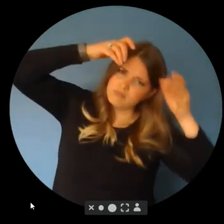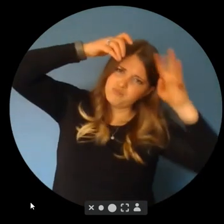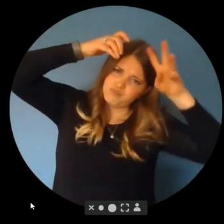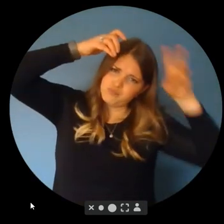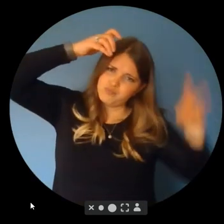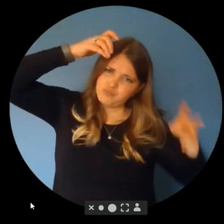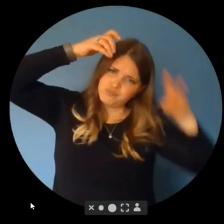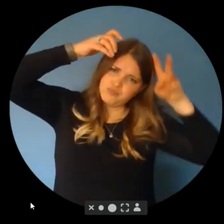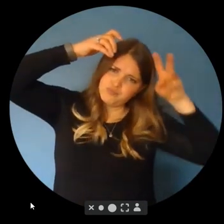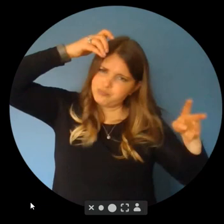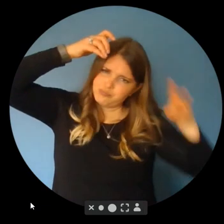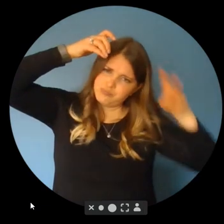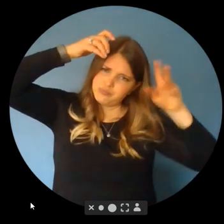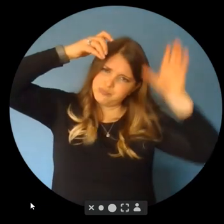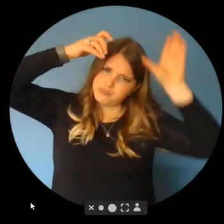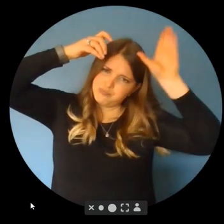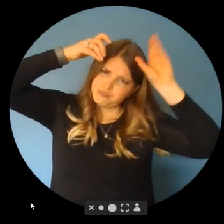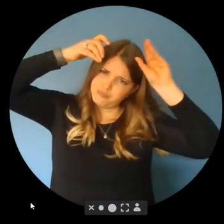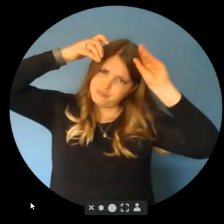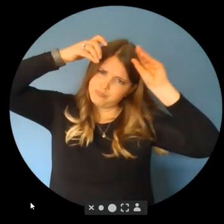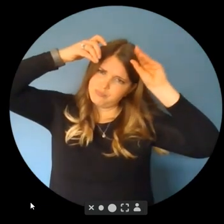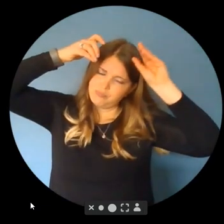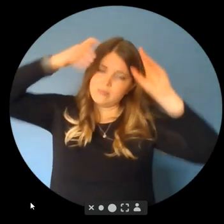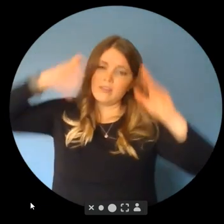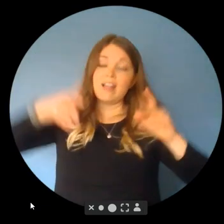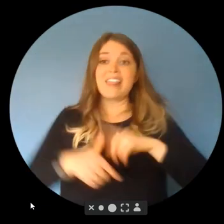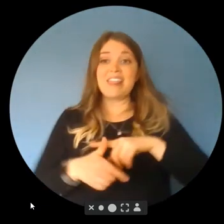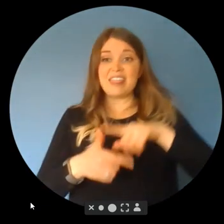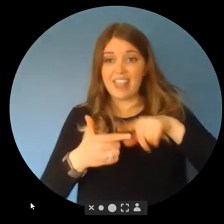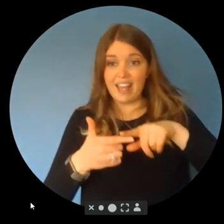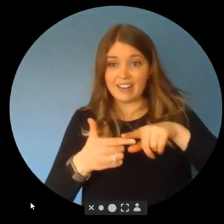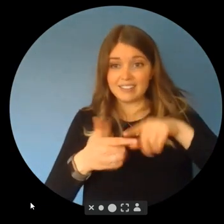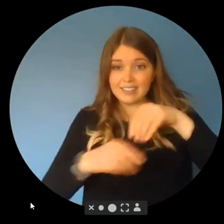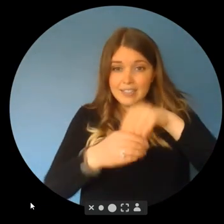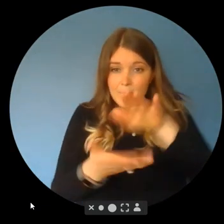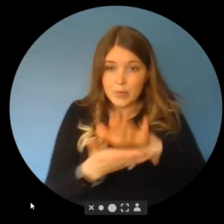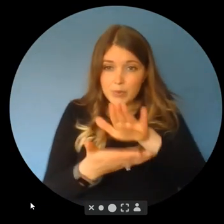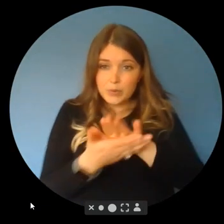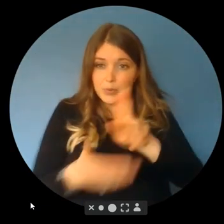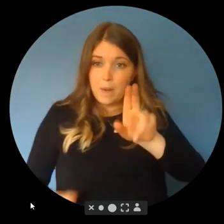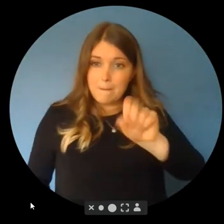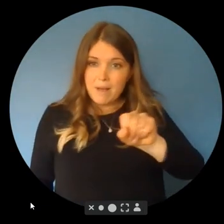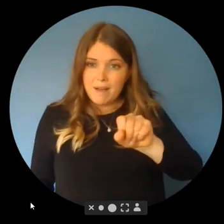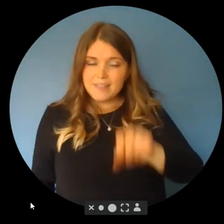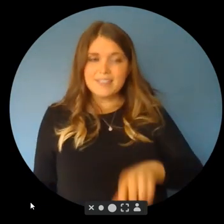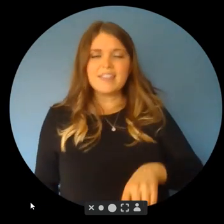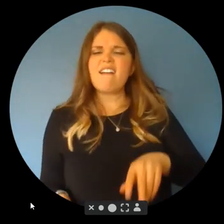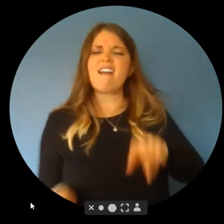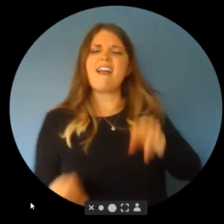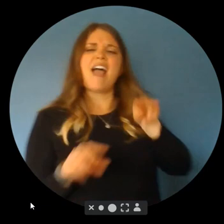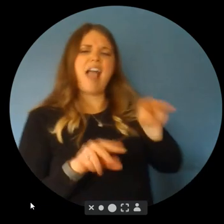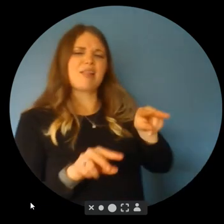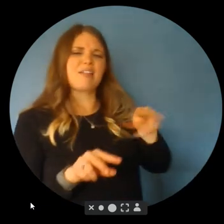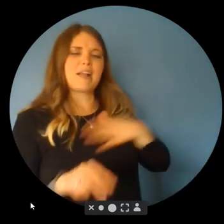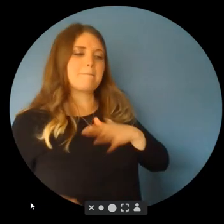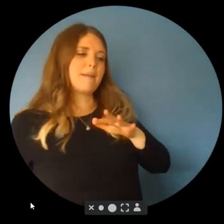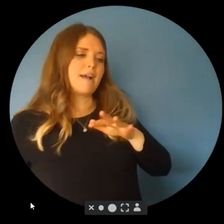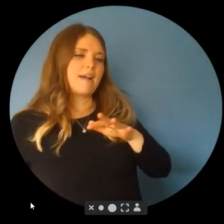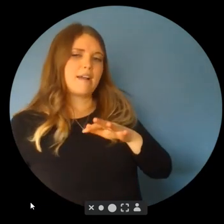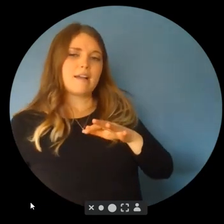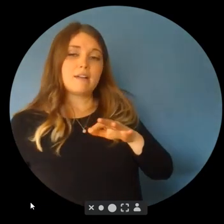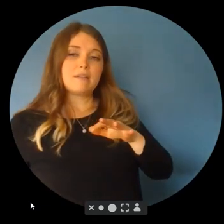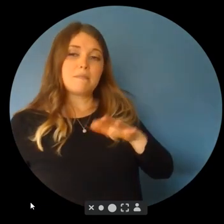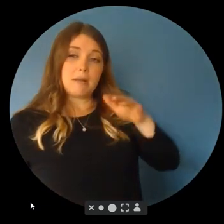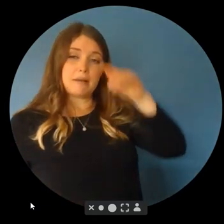And then on the school bus, hey, look at Felix's new backpack. My baby brother has one just like